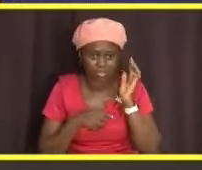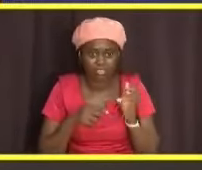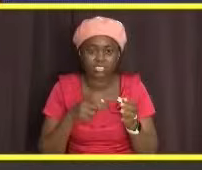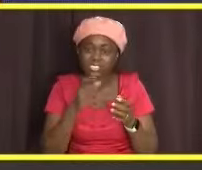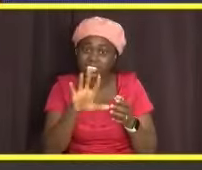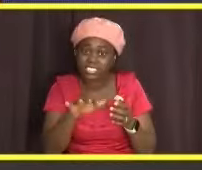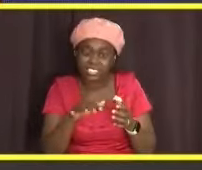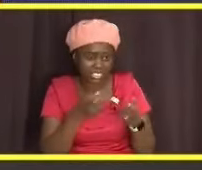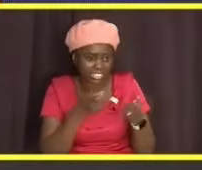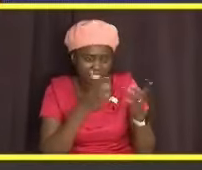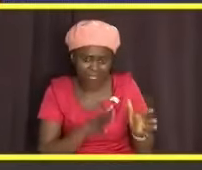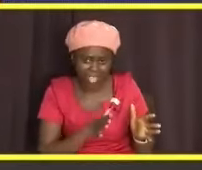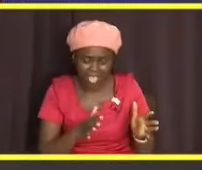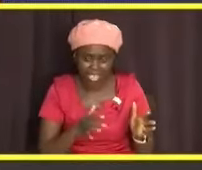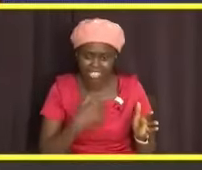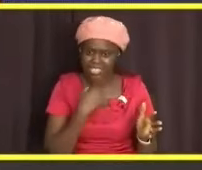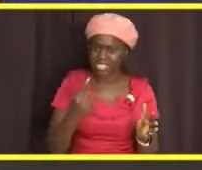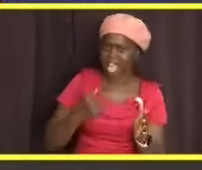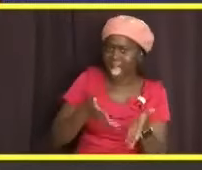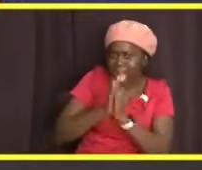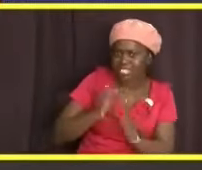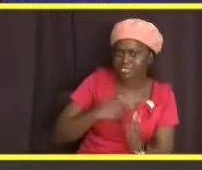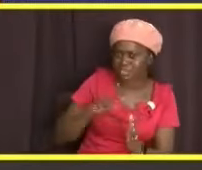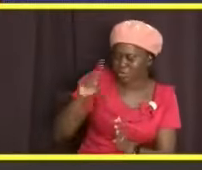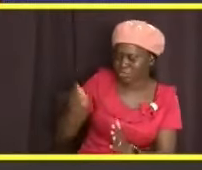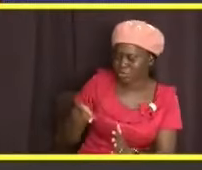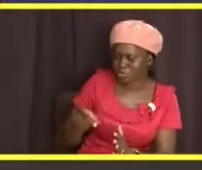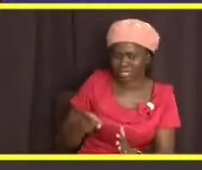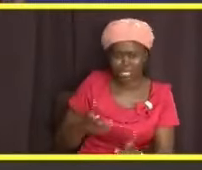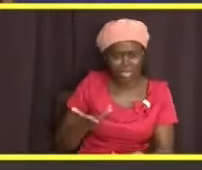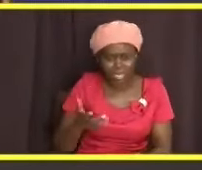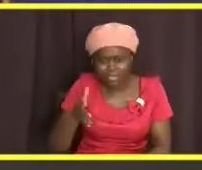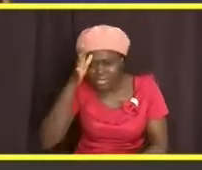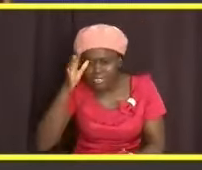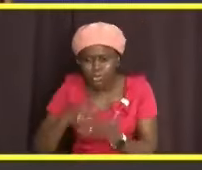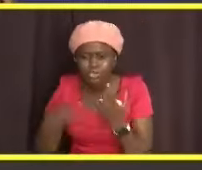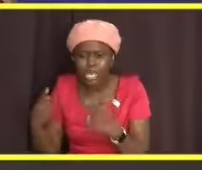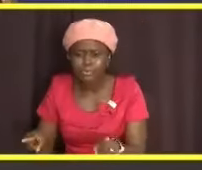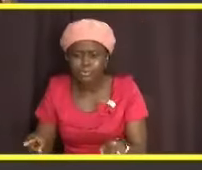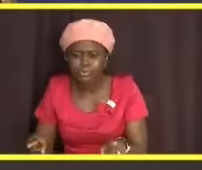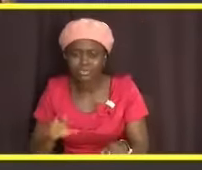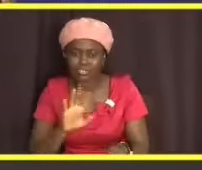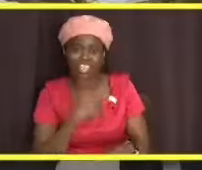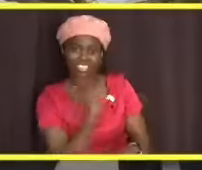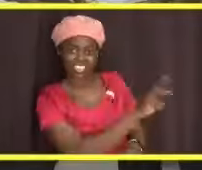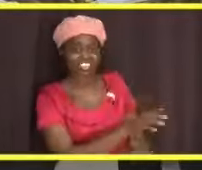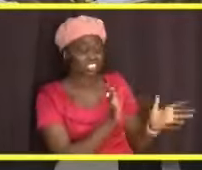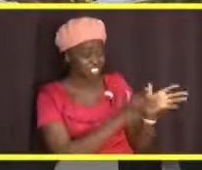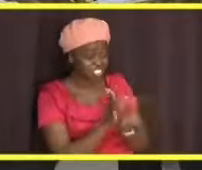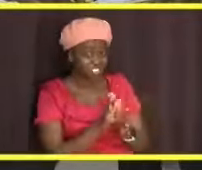happened?" I said, Jesus expanded the bridge.